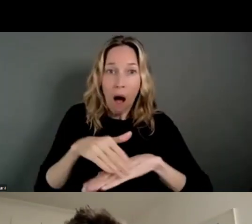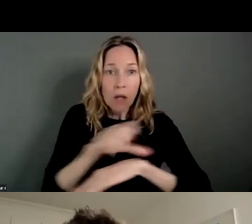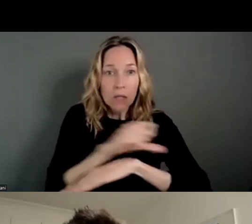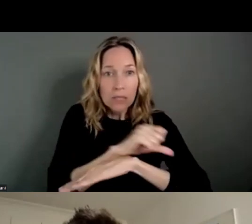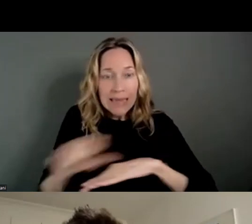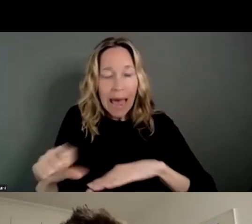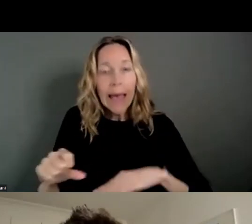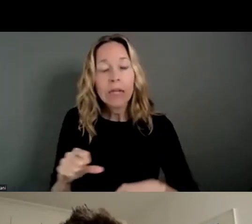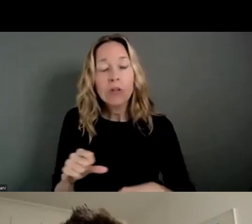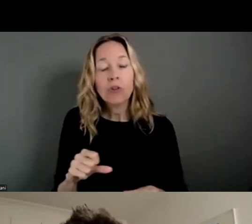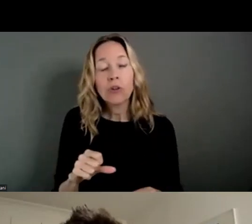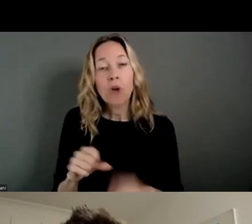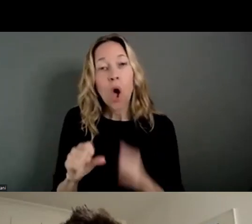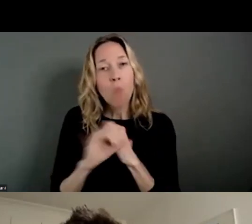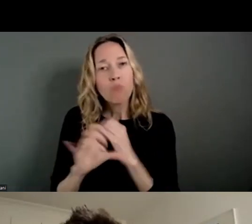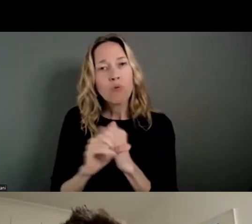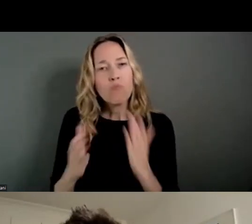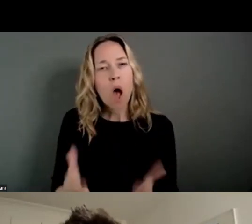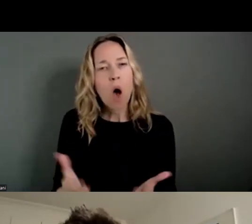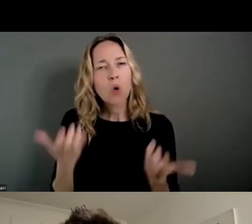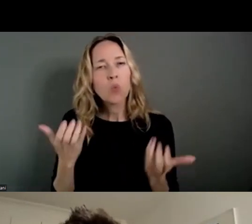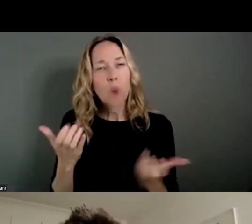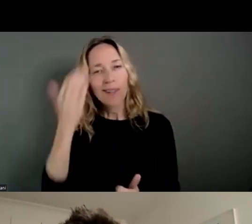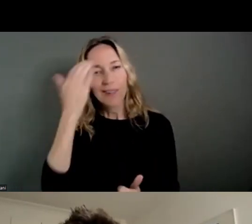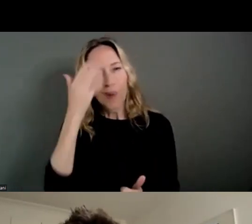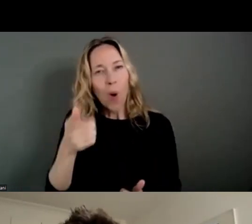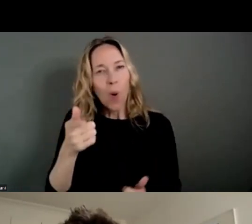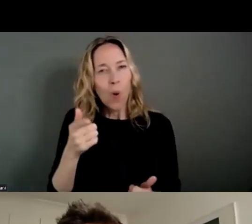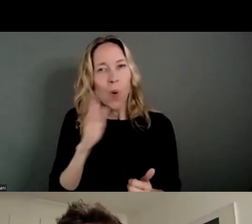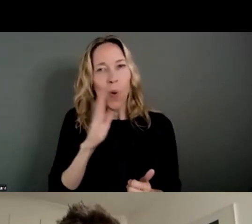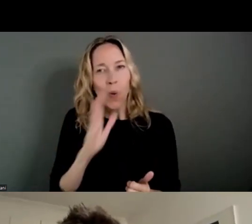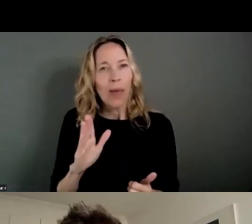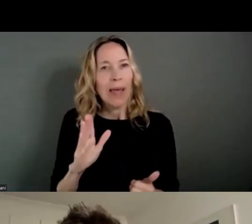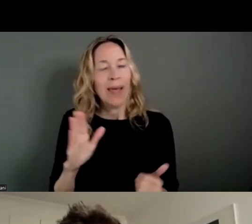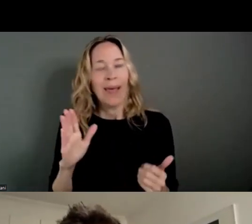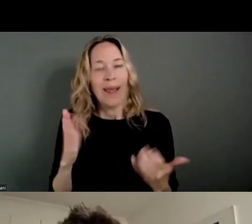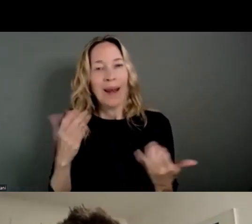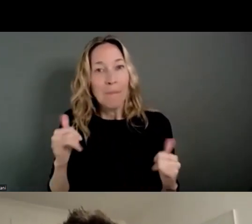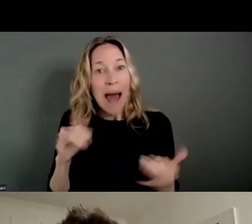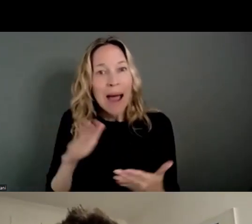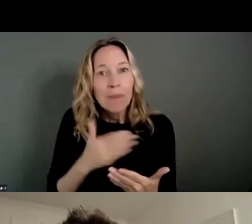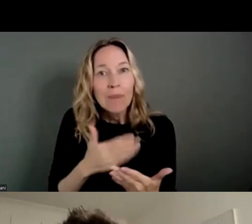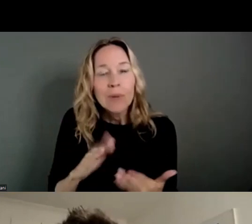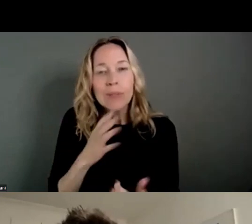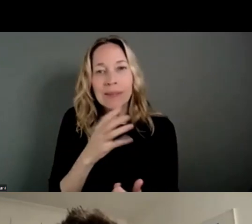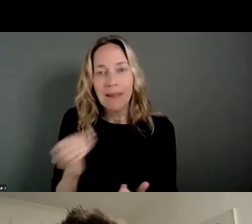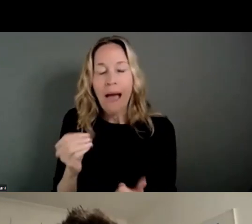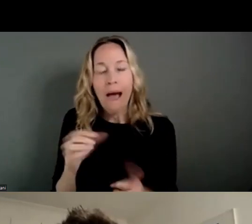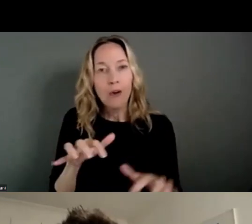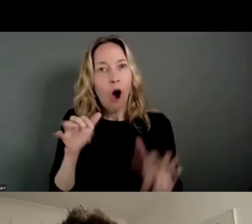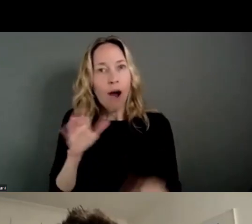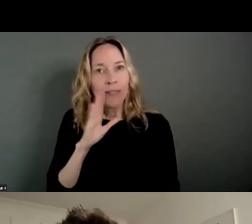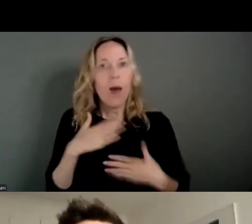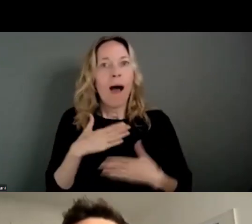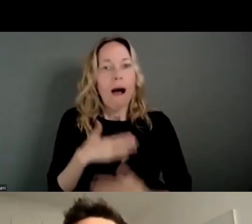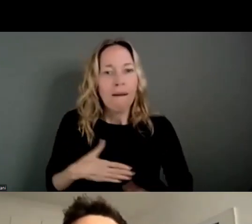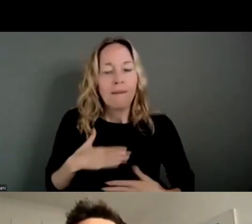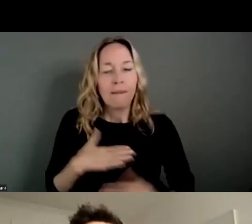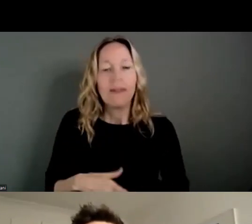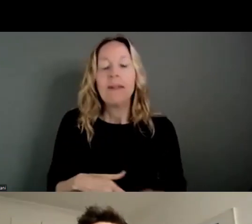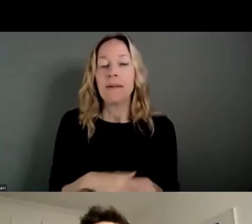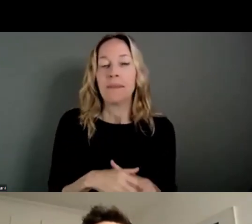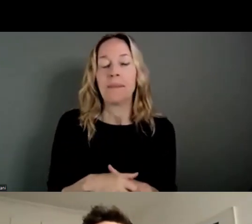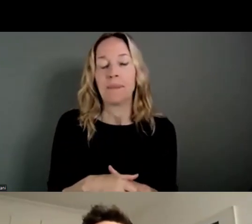know, how you are as, or the show, if you're not just a musician, not just presenting music. The second